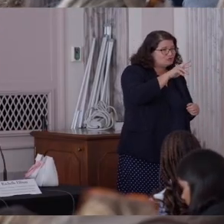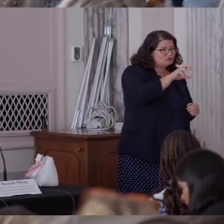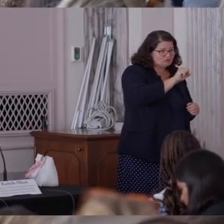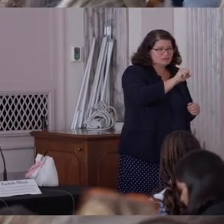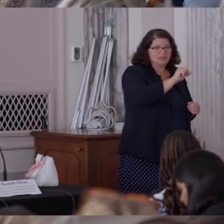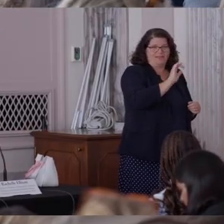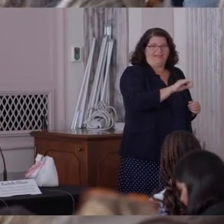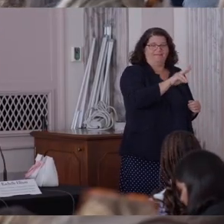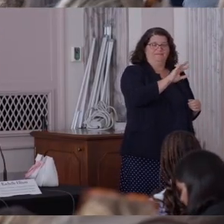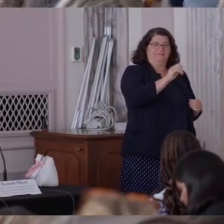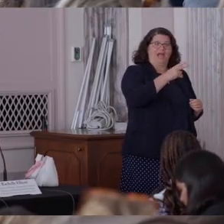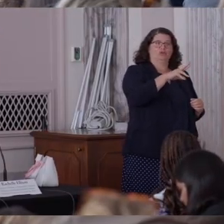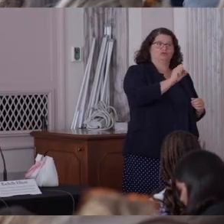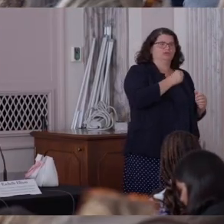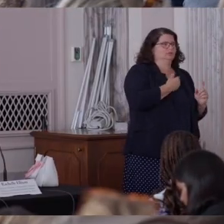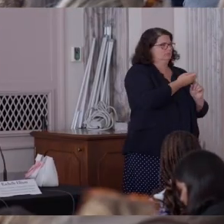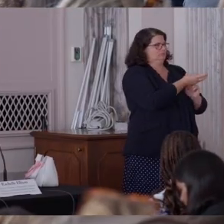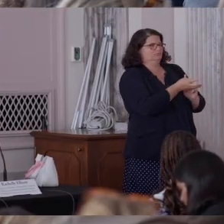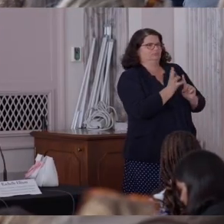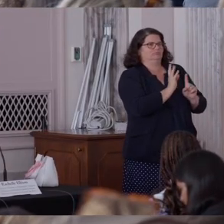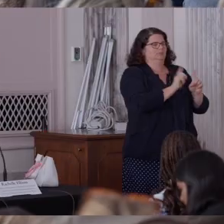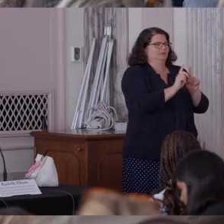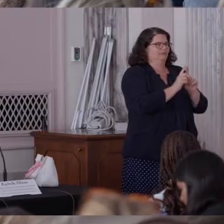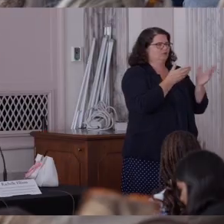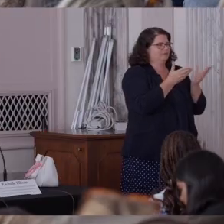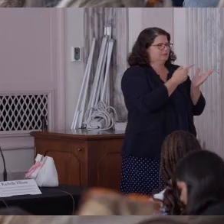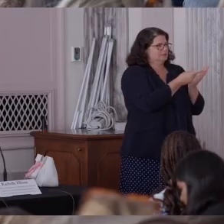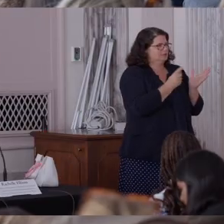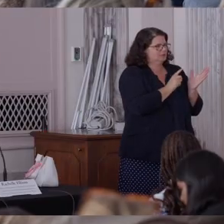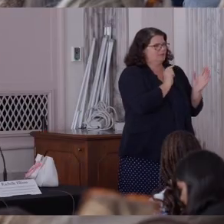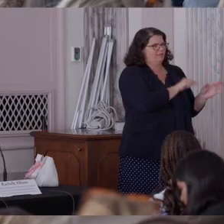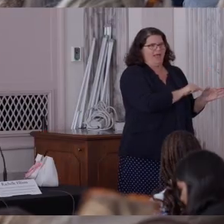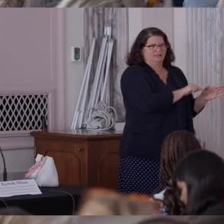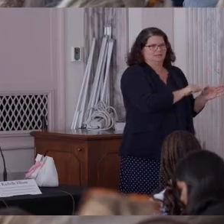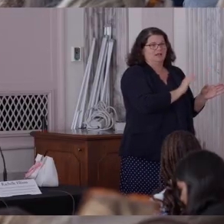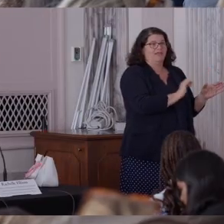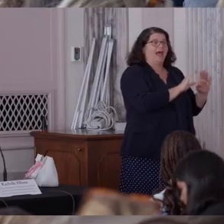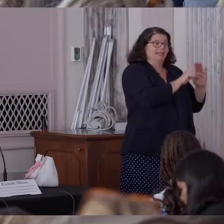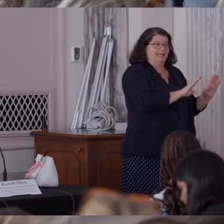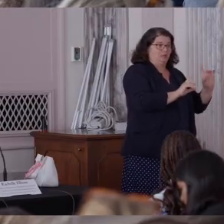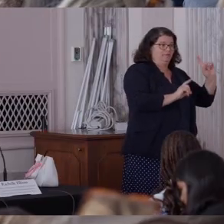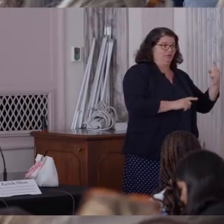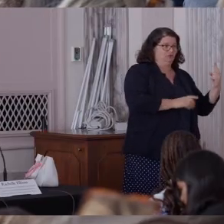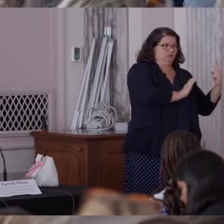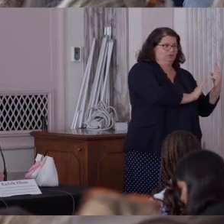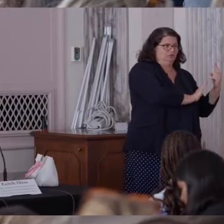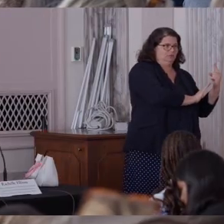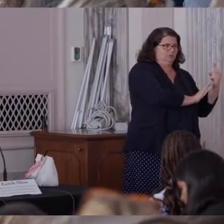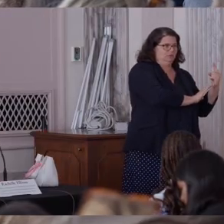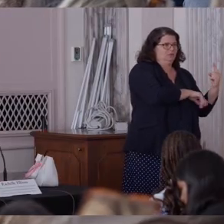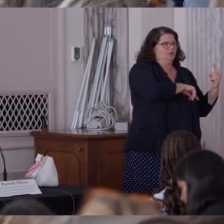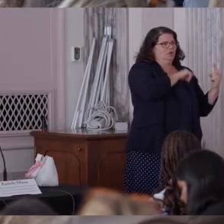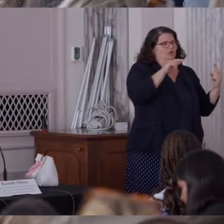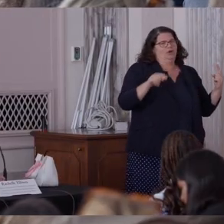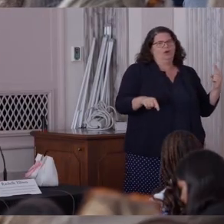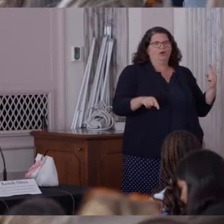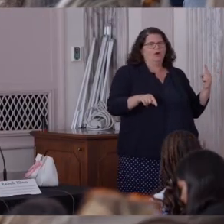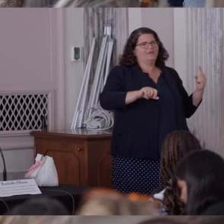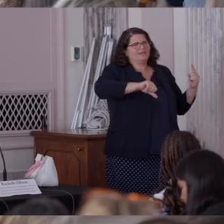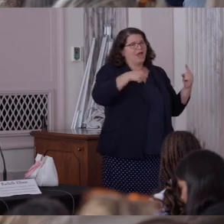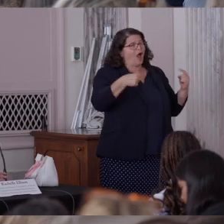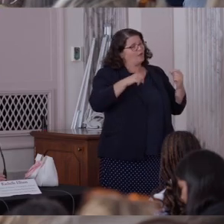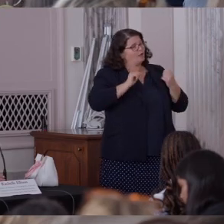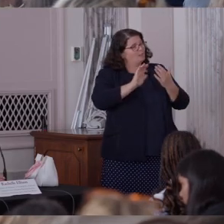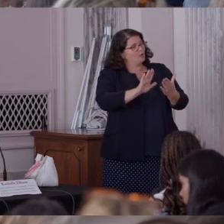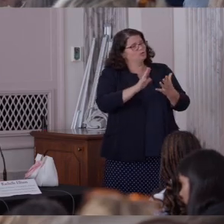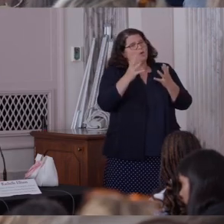time. The difference between the Housing First approach and the approach that they want individuals to take